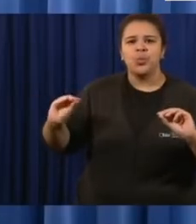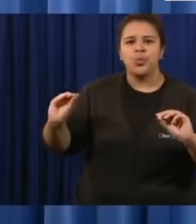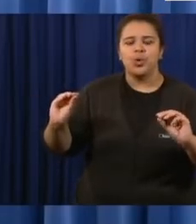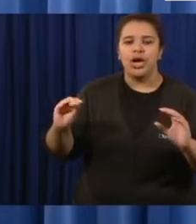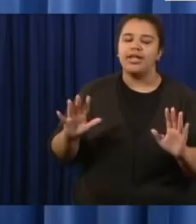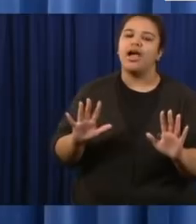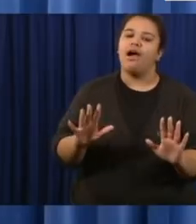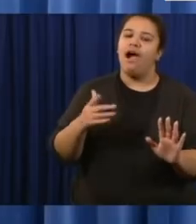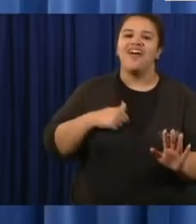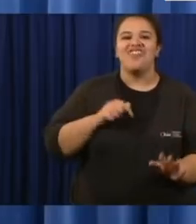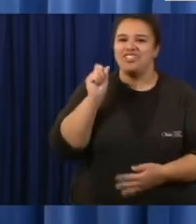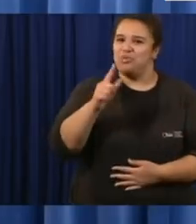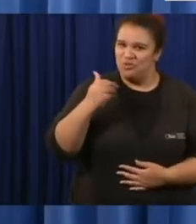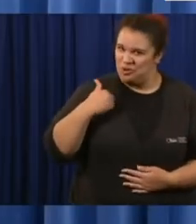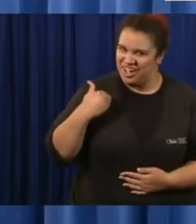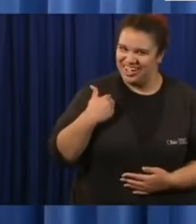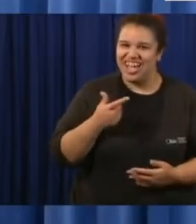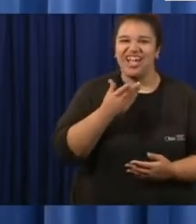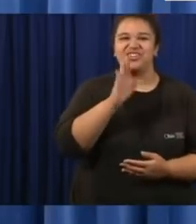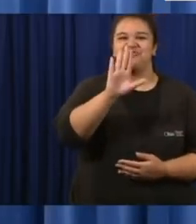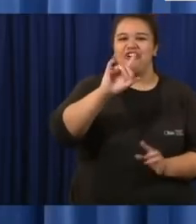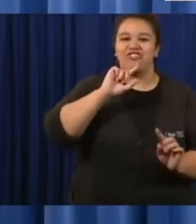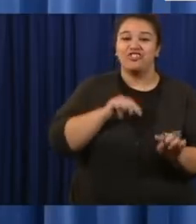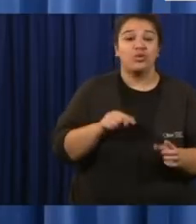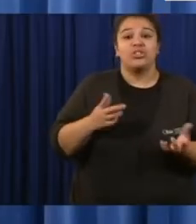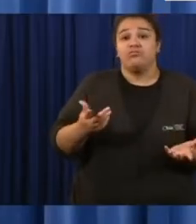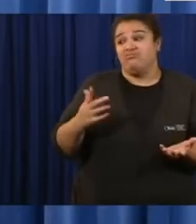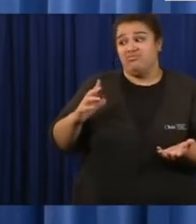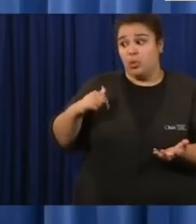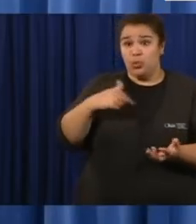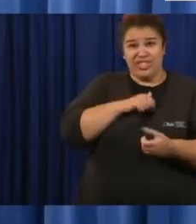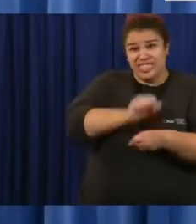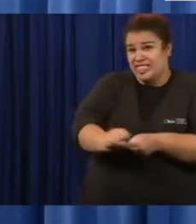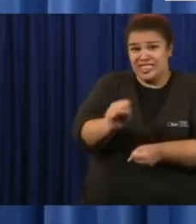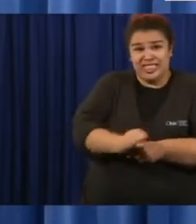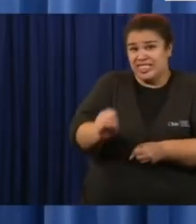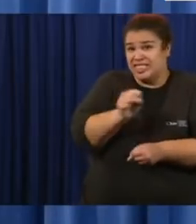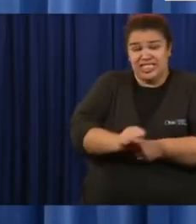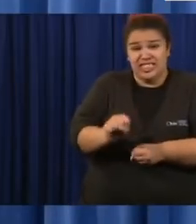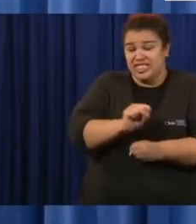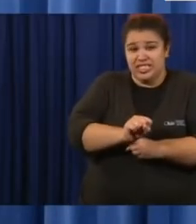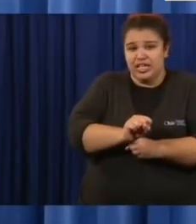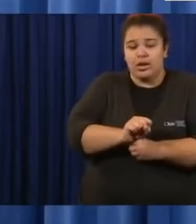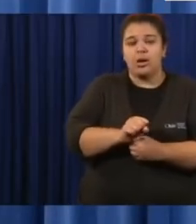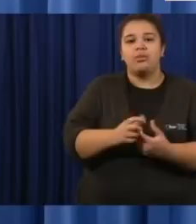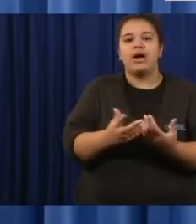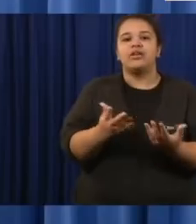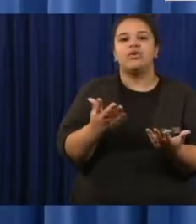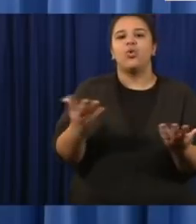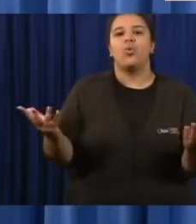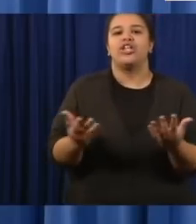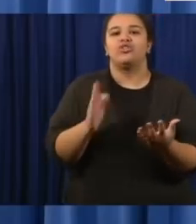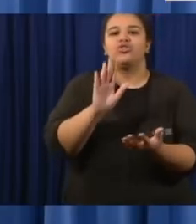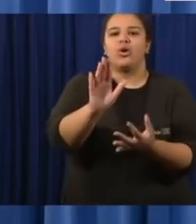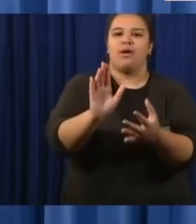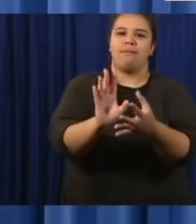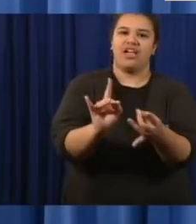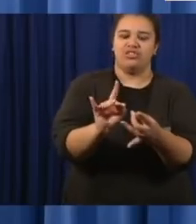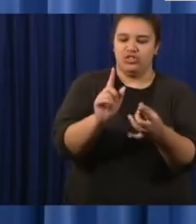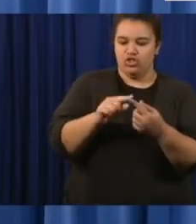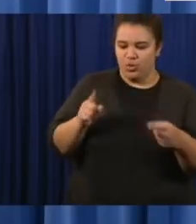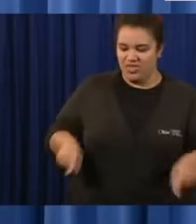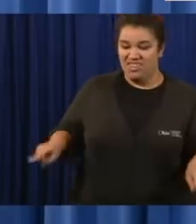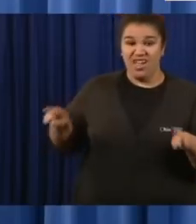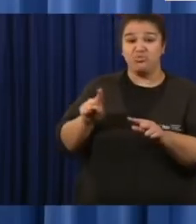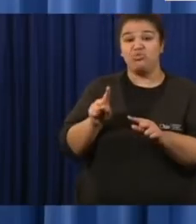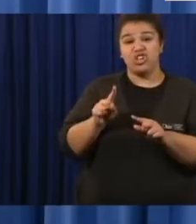administration's working hard on it, but I want to ask if there's any message for these people who are fed up and frustrated. It's been a couple months at